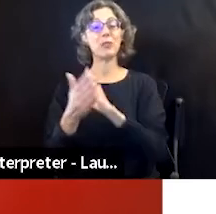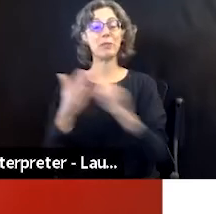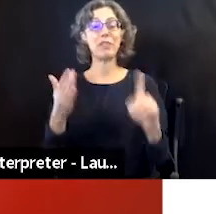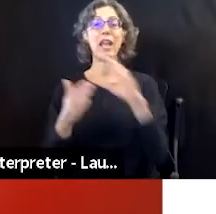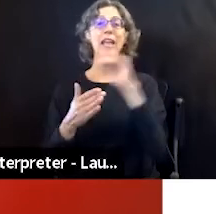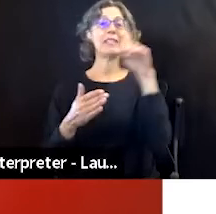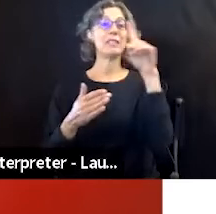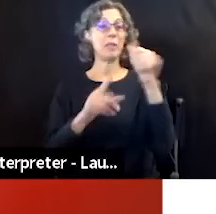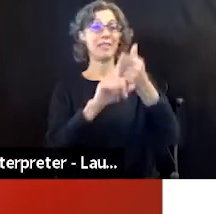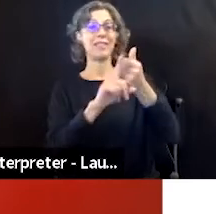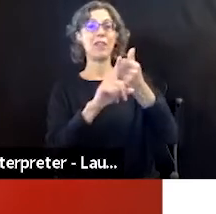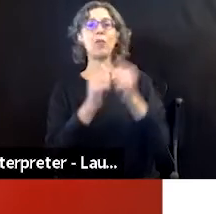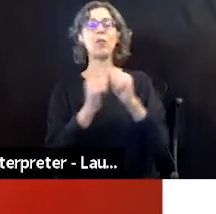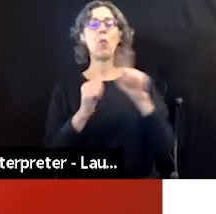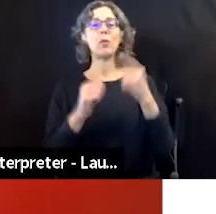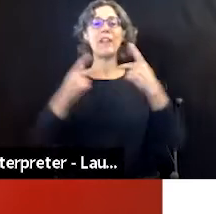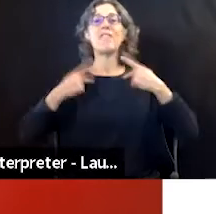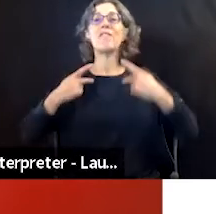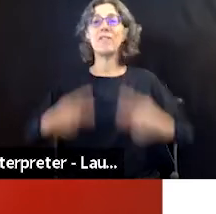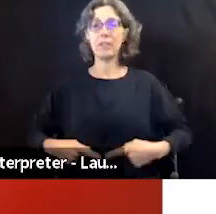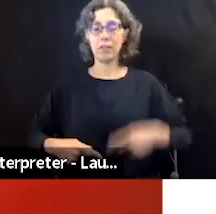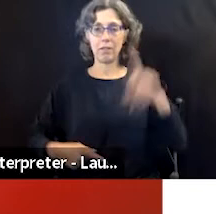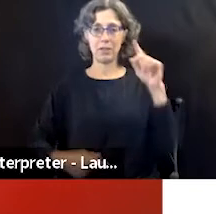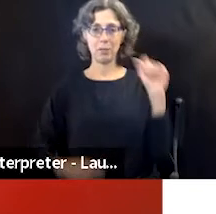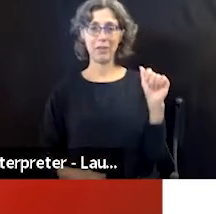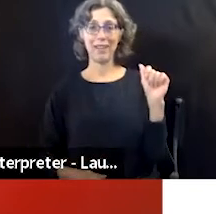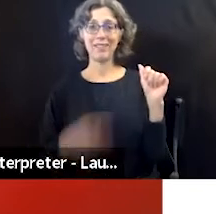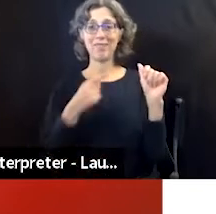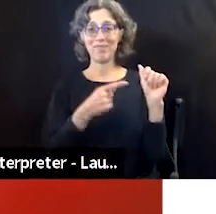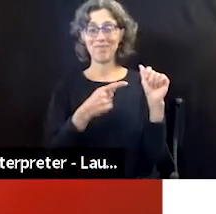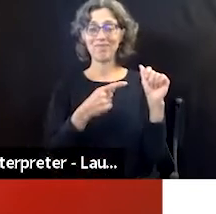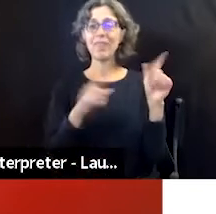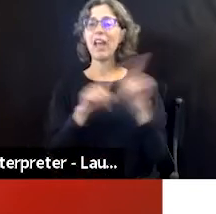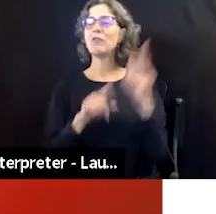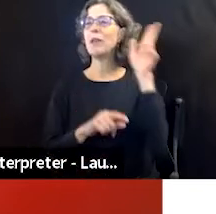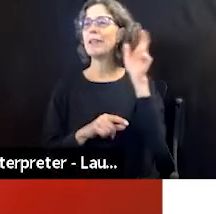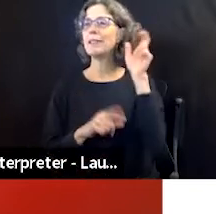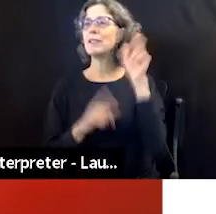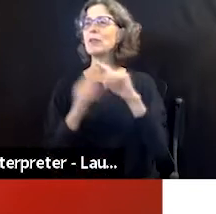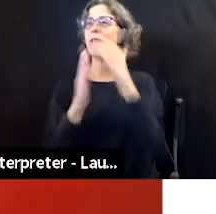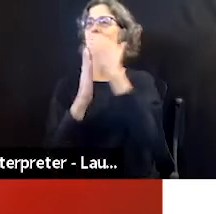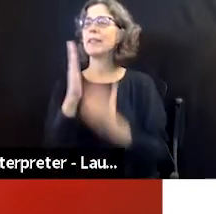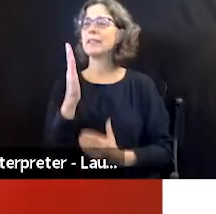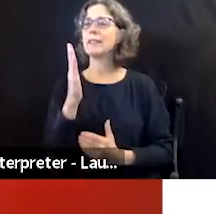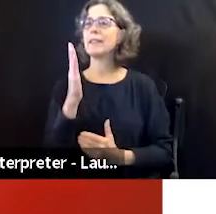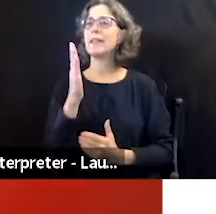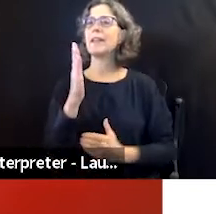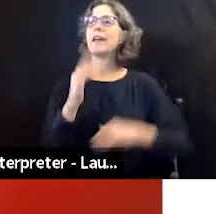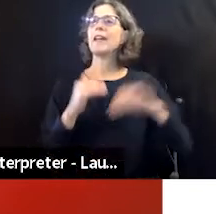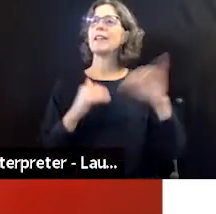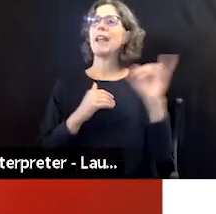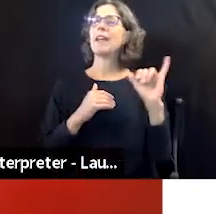disability itself only with physical disabilities. As you listen as you might to song